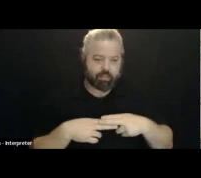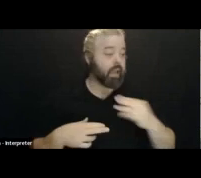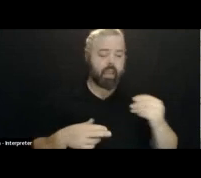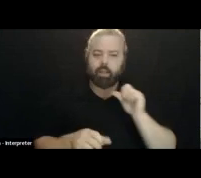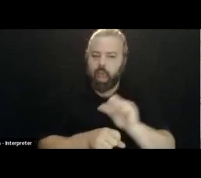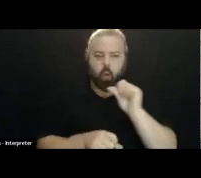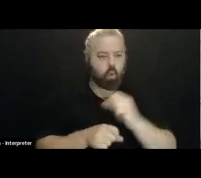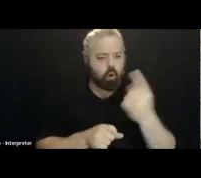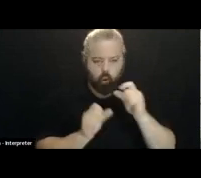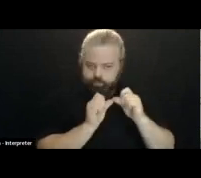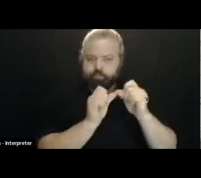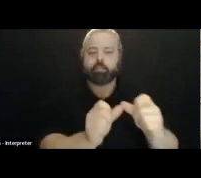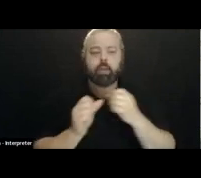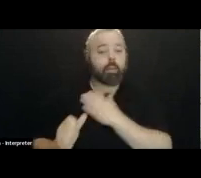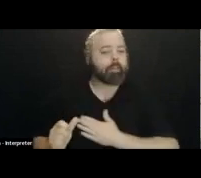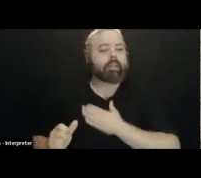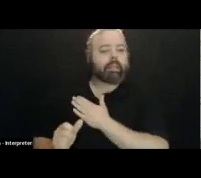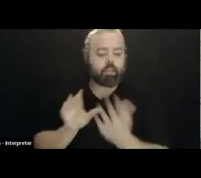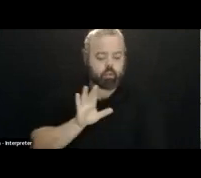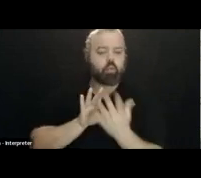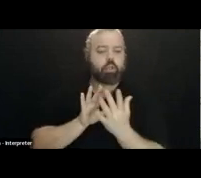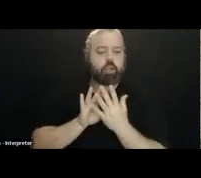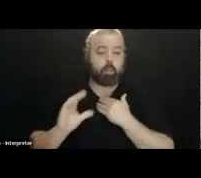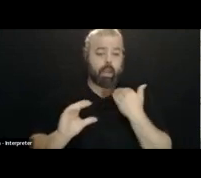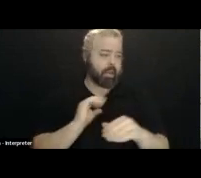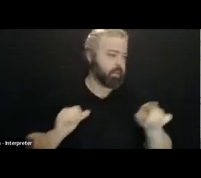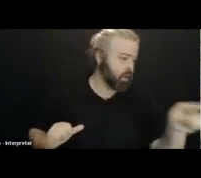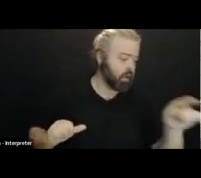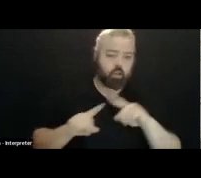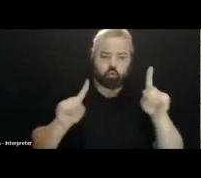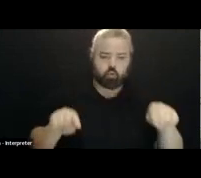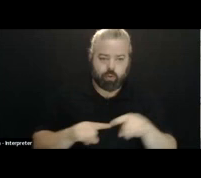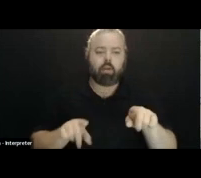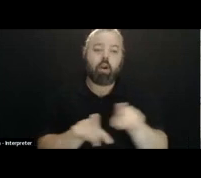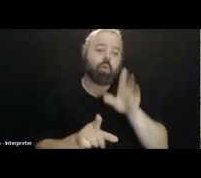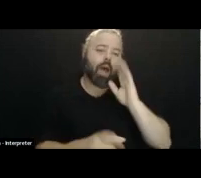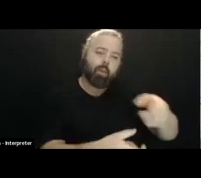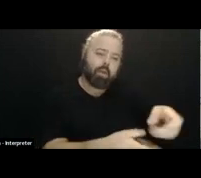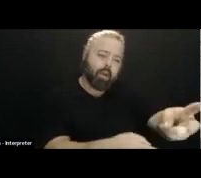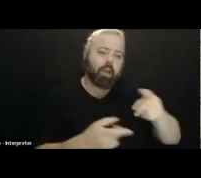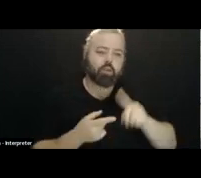continues. Please connect with me. My email is on the screen. I will also drop it in the chat.